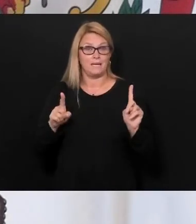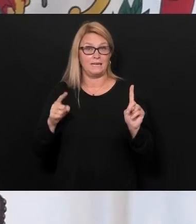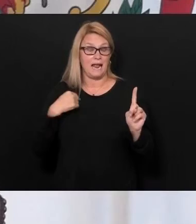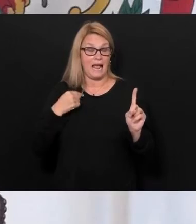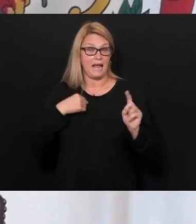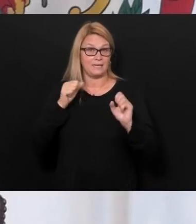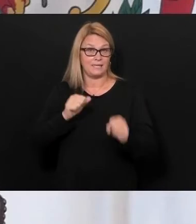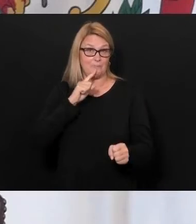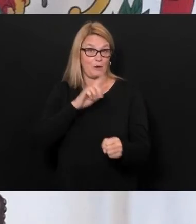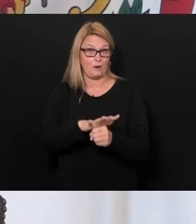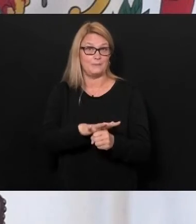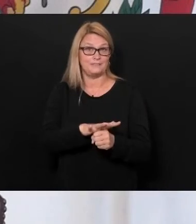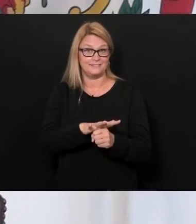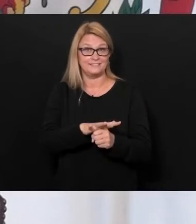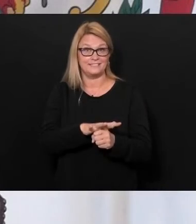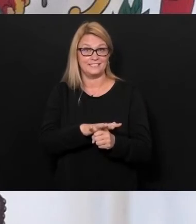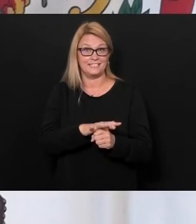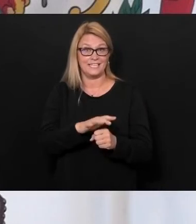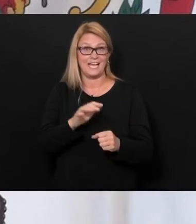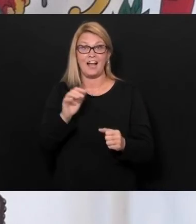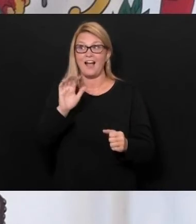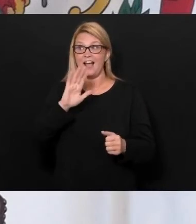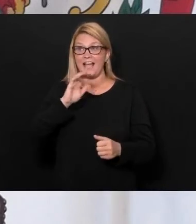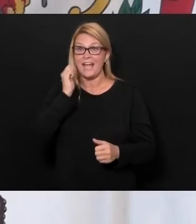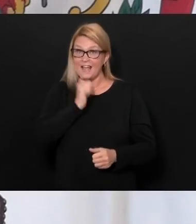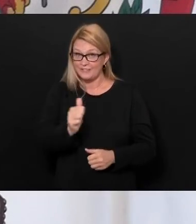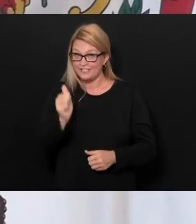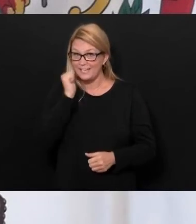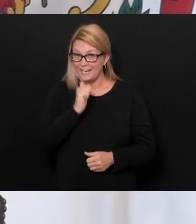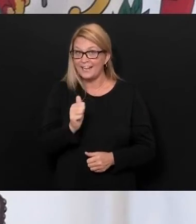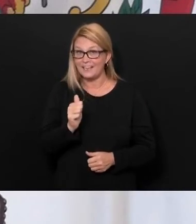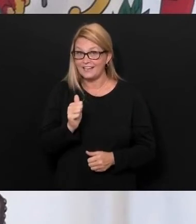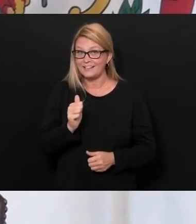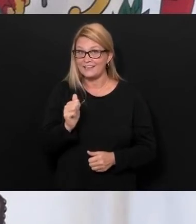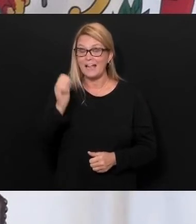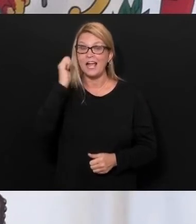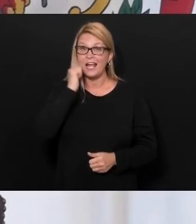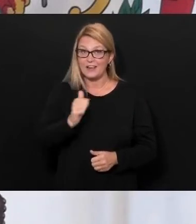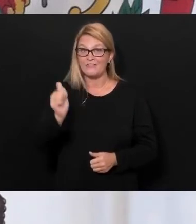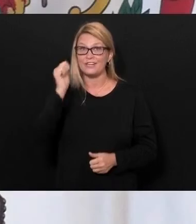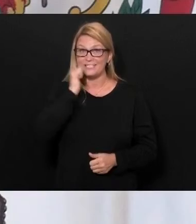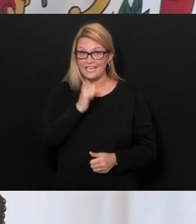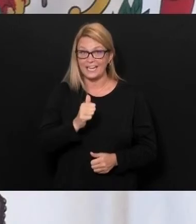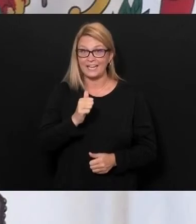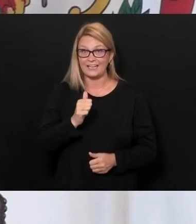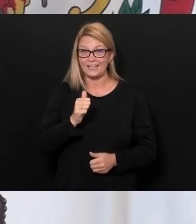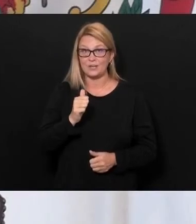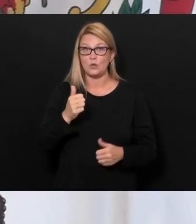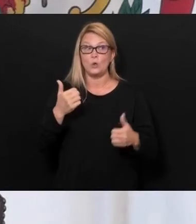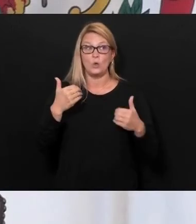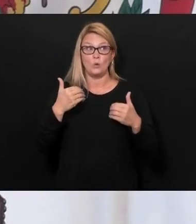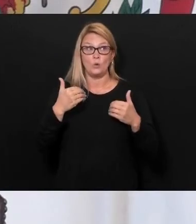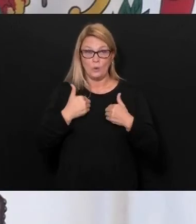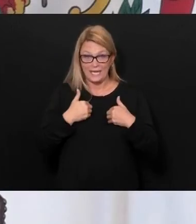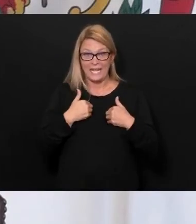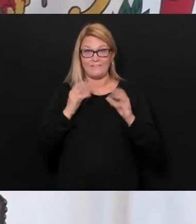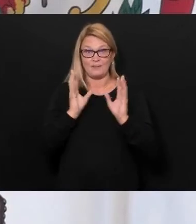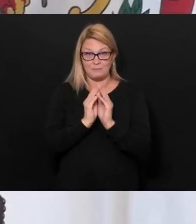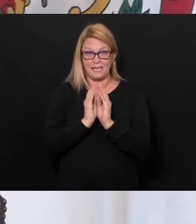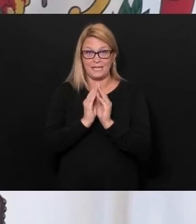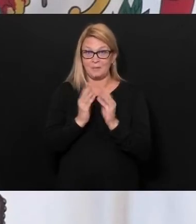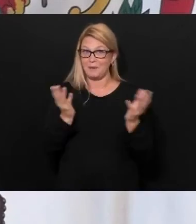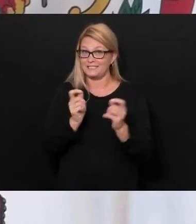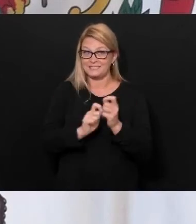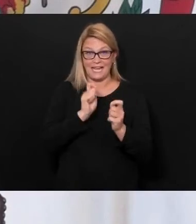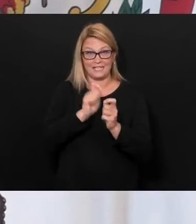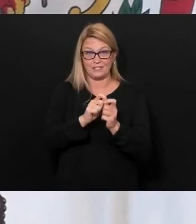can promise you this, every single day, every day we meet on exactly what you're talking about. And